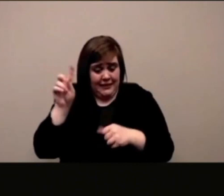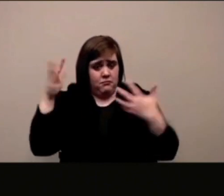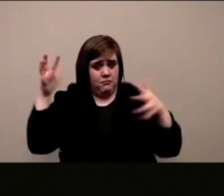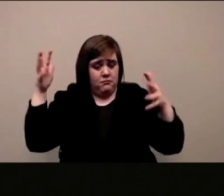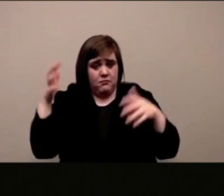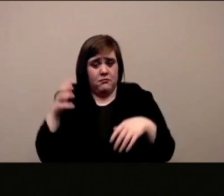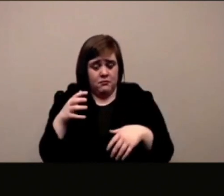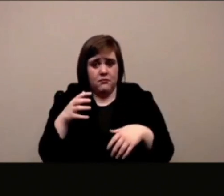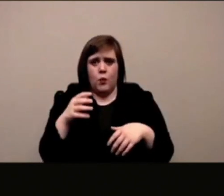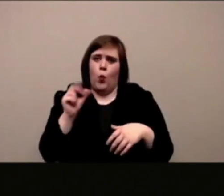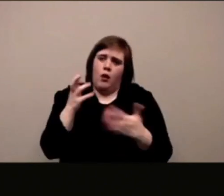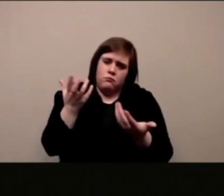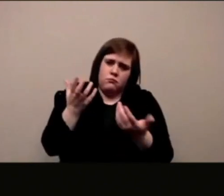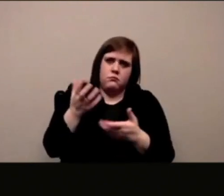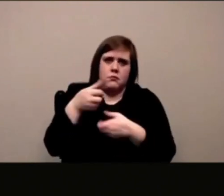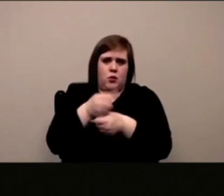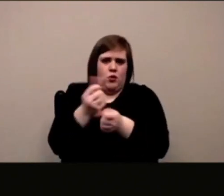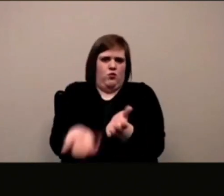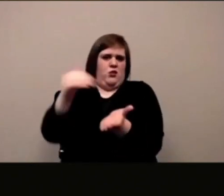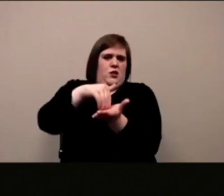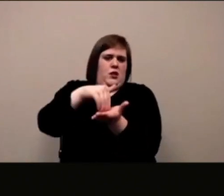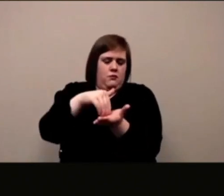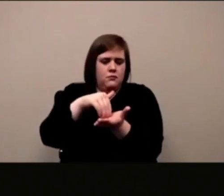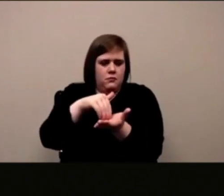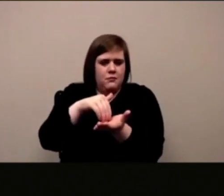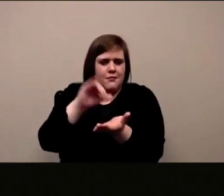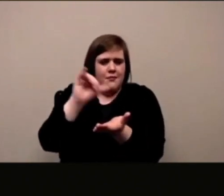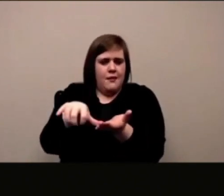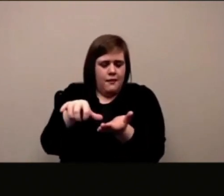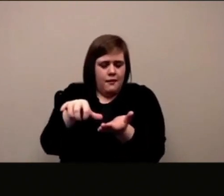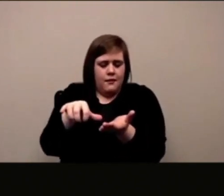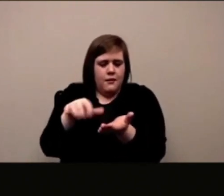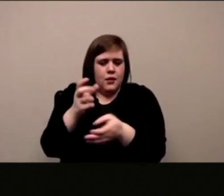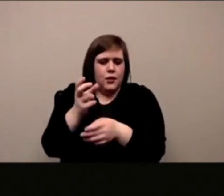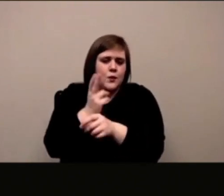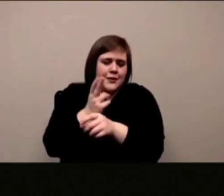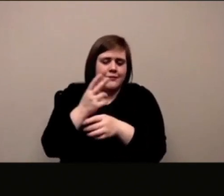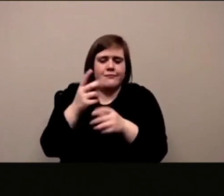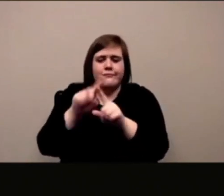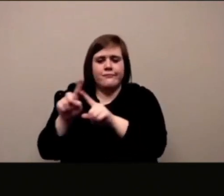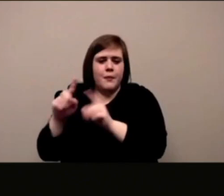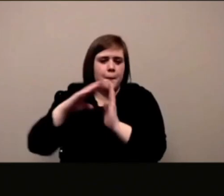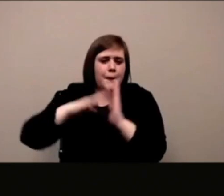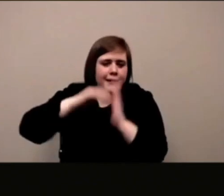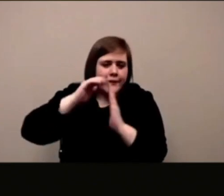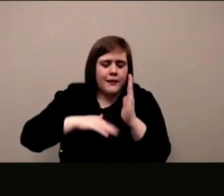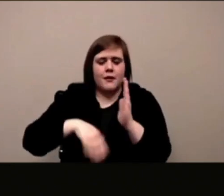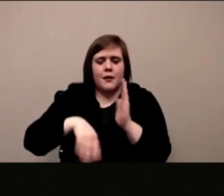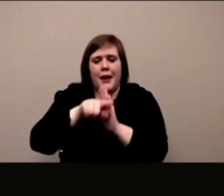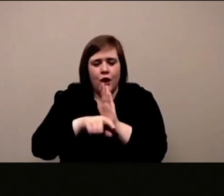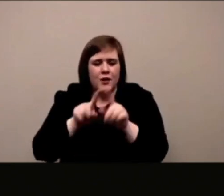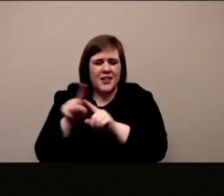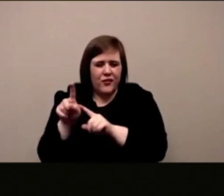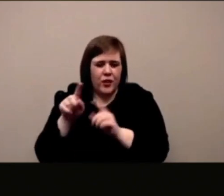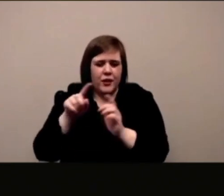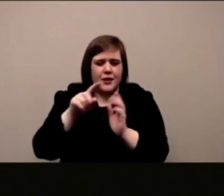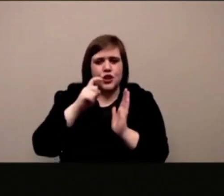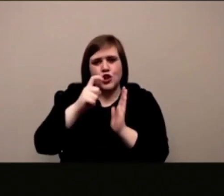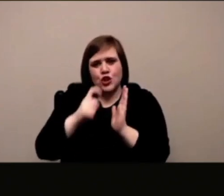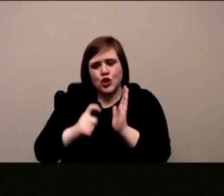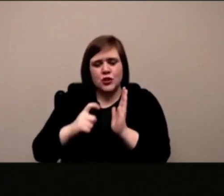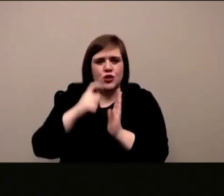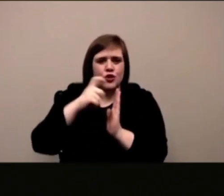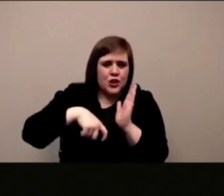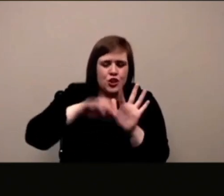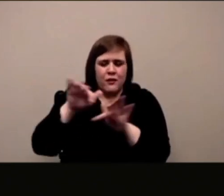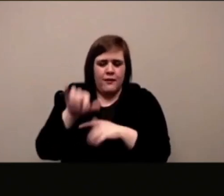took or made recreations using, or painting or editing some of the backgrounds and the sprites in Scratch to mirror some of the things that